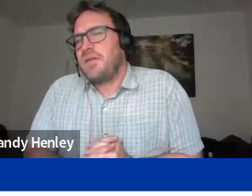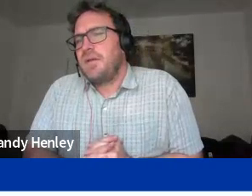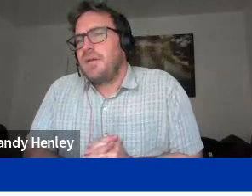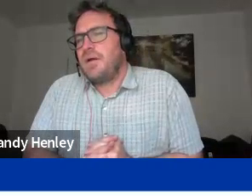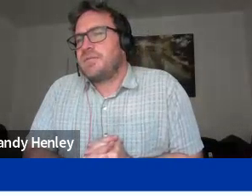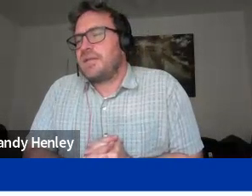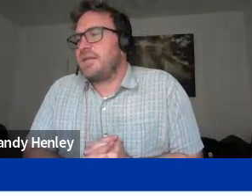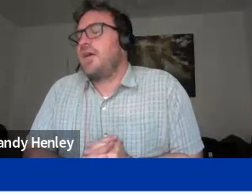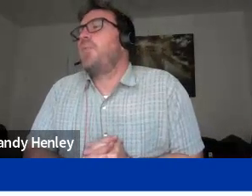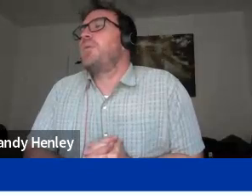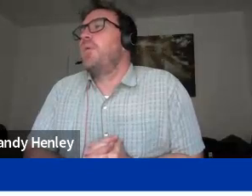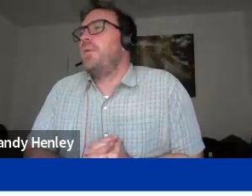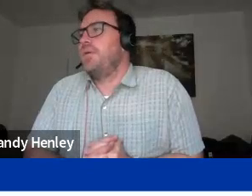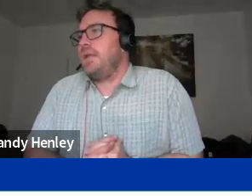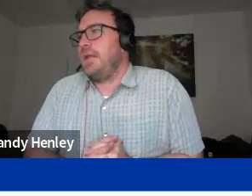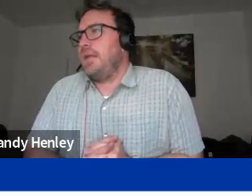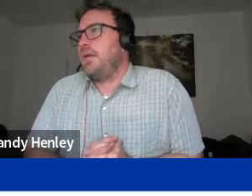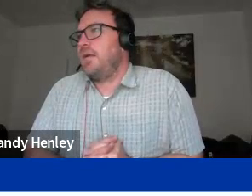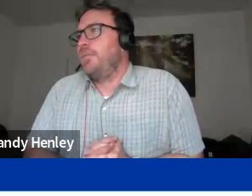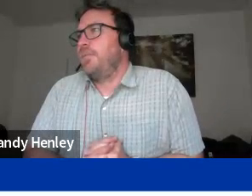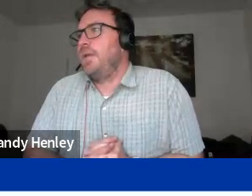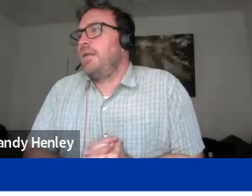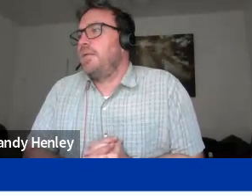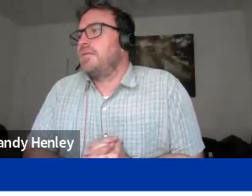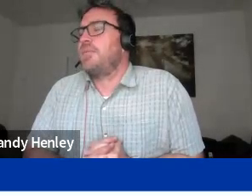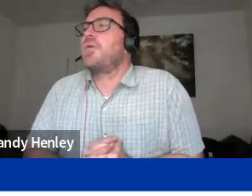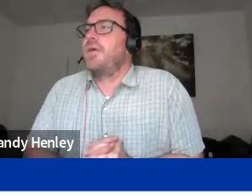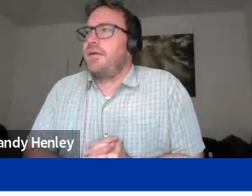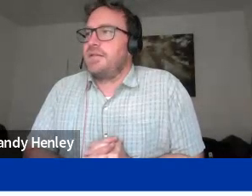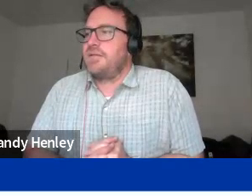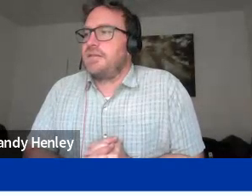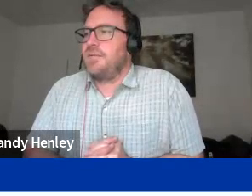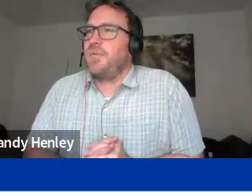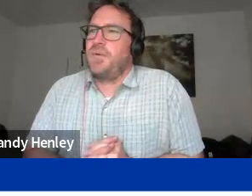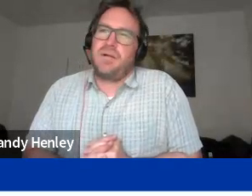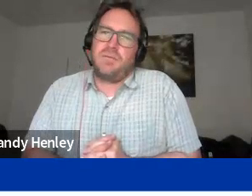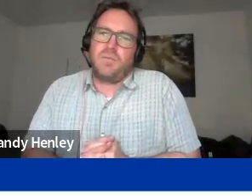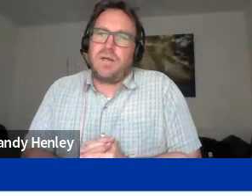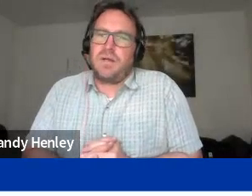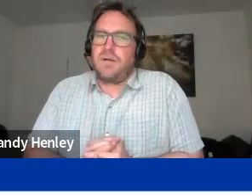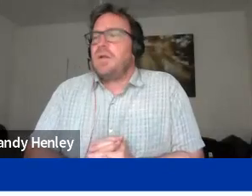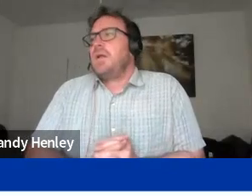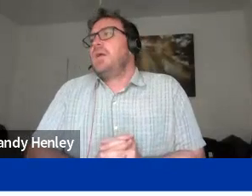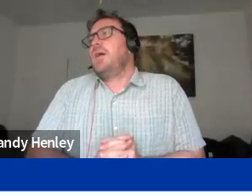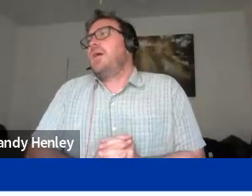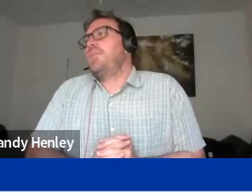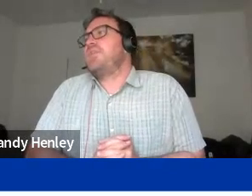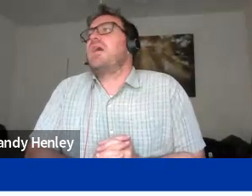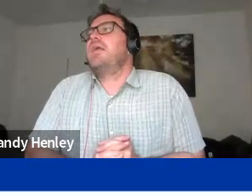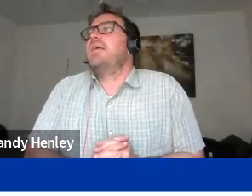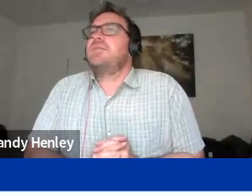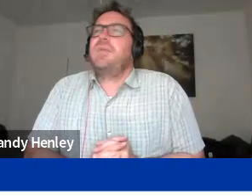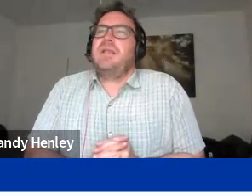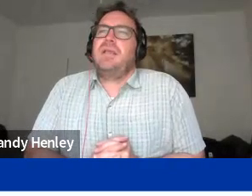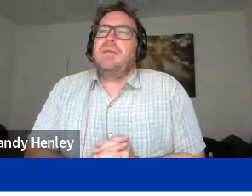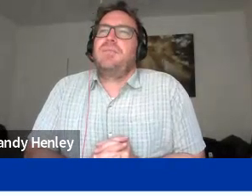health. So things like upward mobility in, say, rural areas, for example, where there's